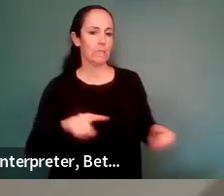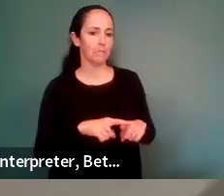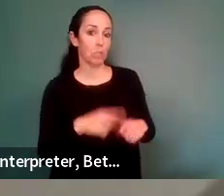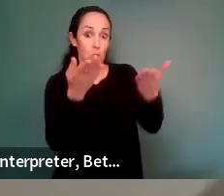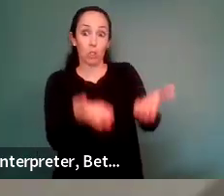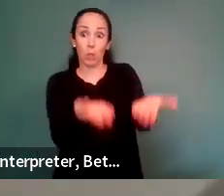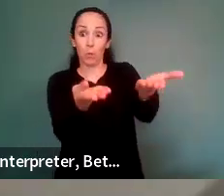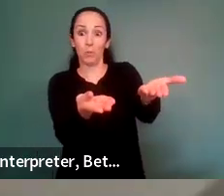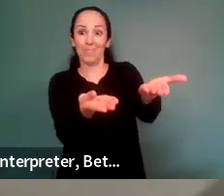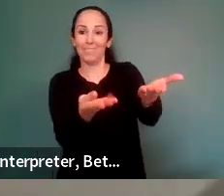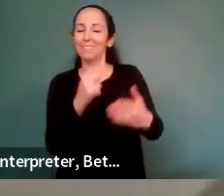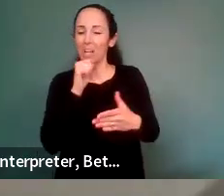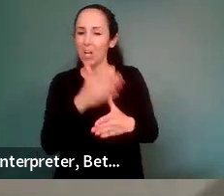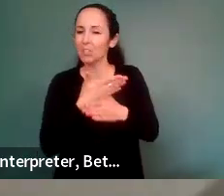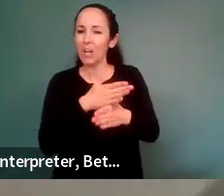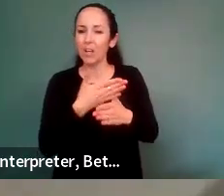Let's see.